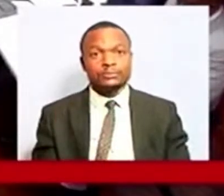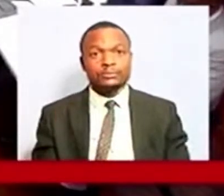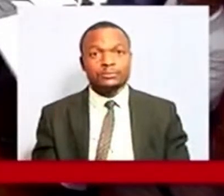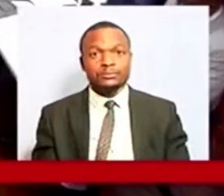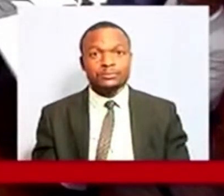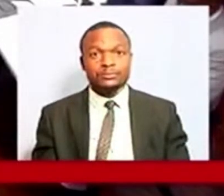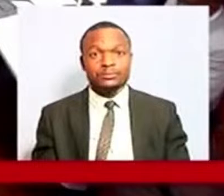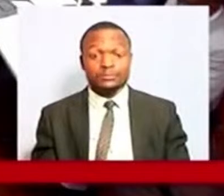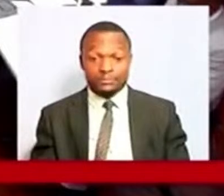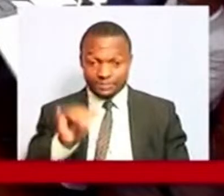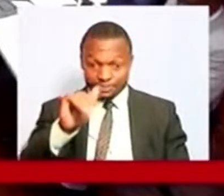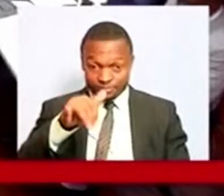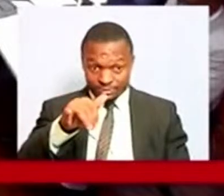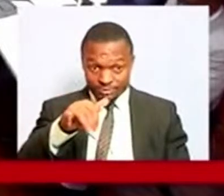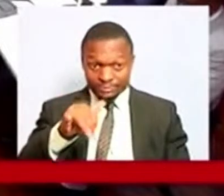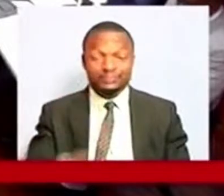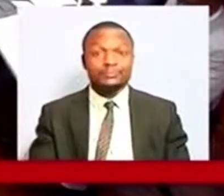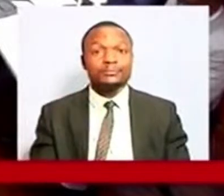cause? Yes.